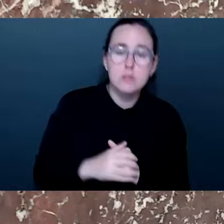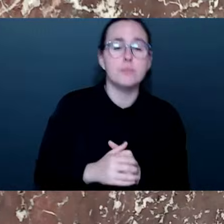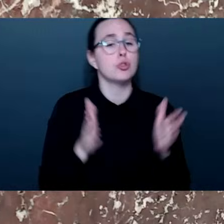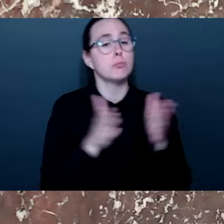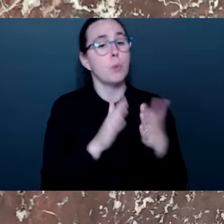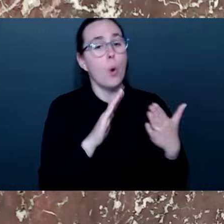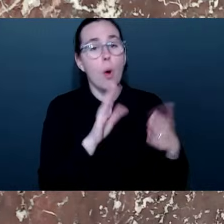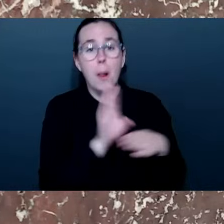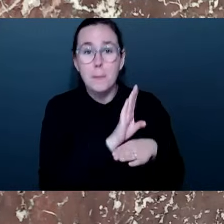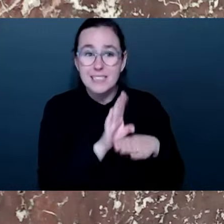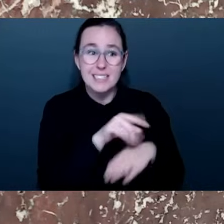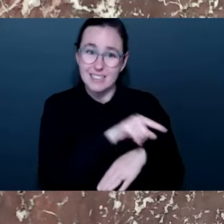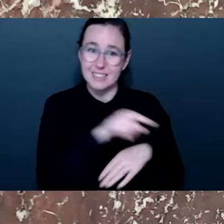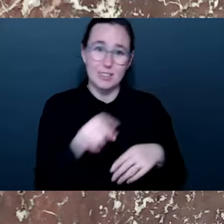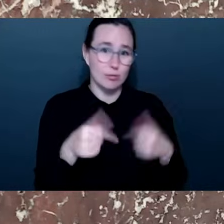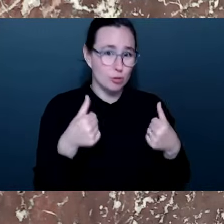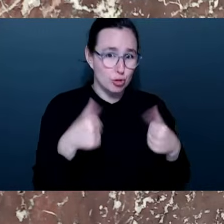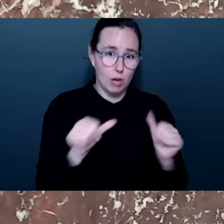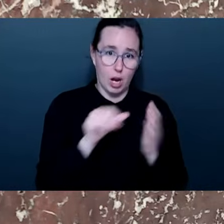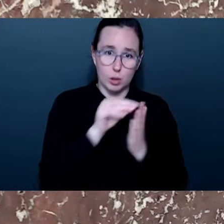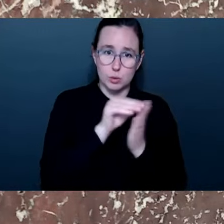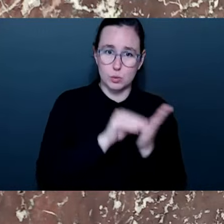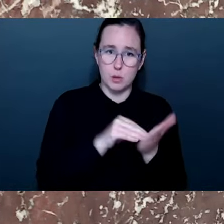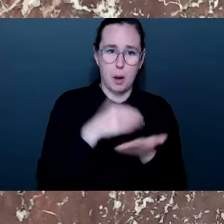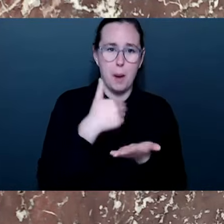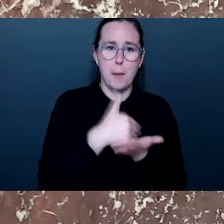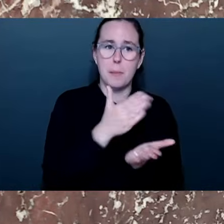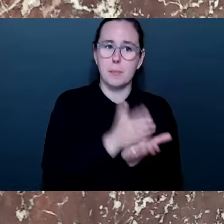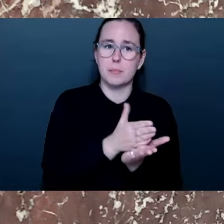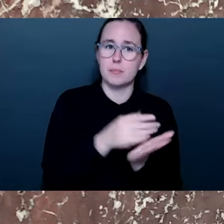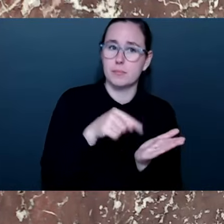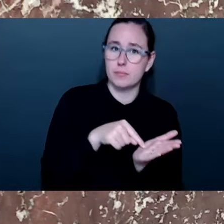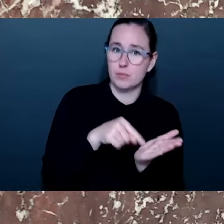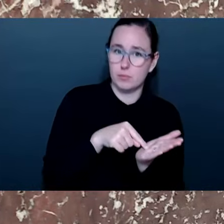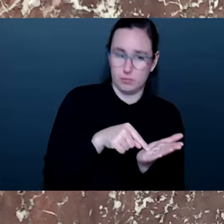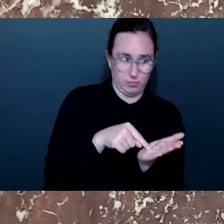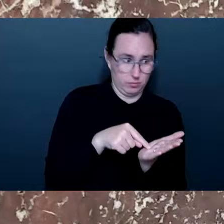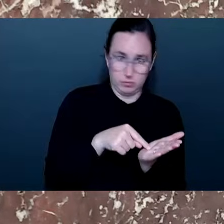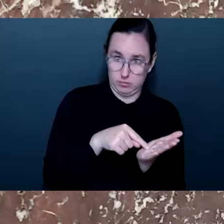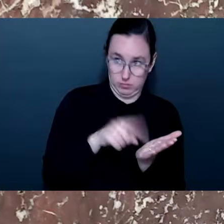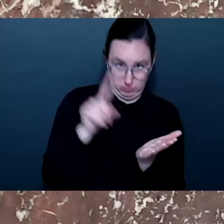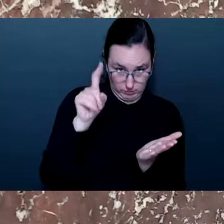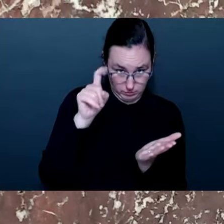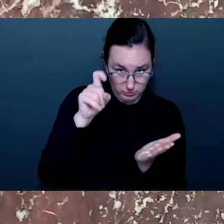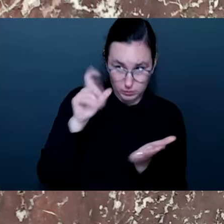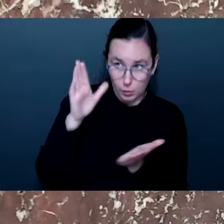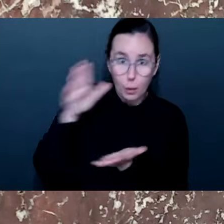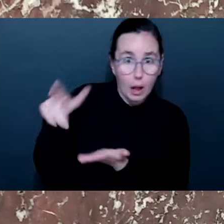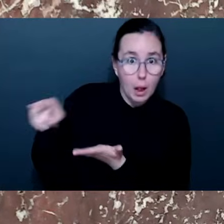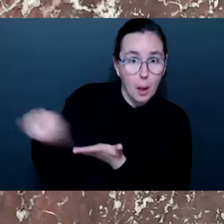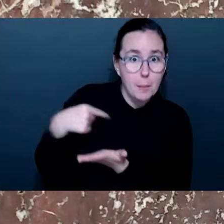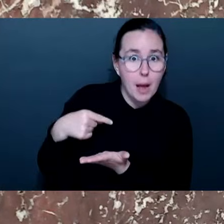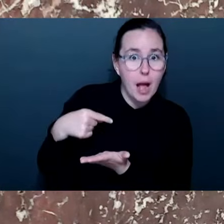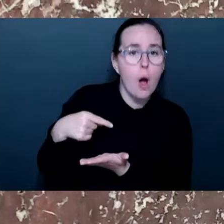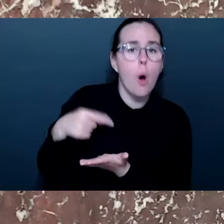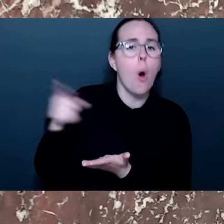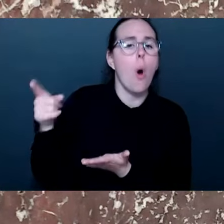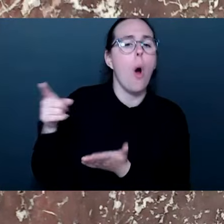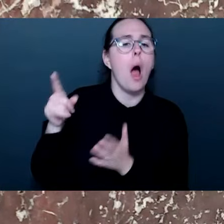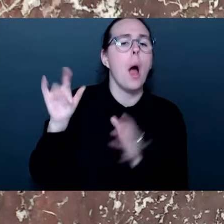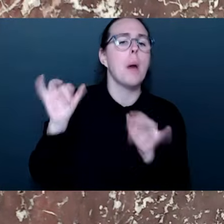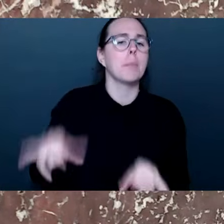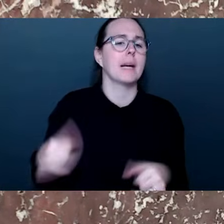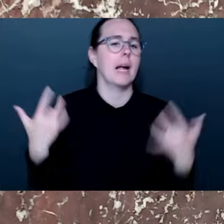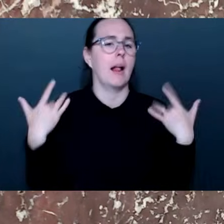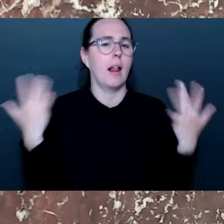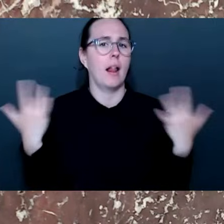play. They need to know if this government intends to keep downloading more and more costs on them to try to save their own budgetary